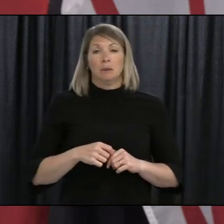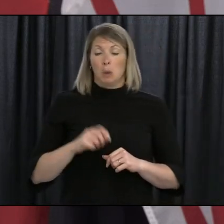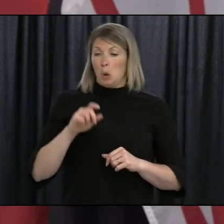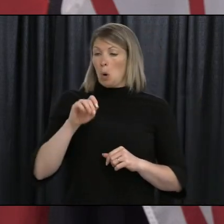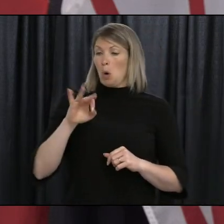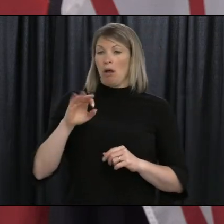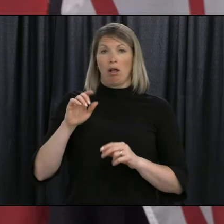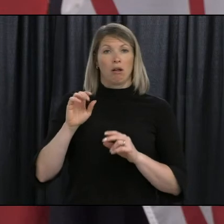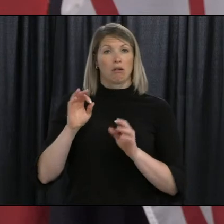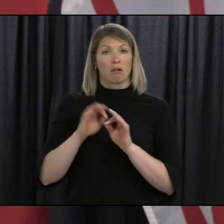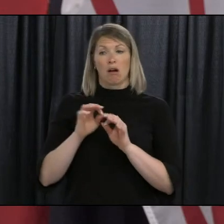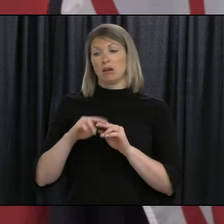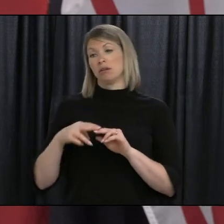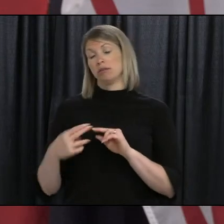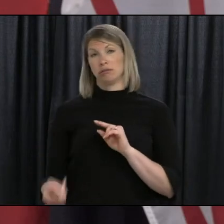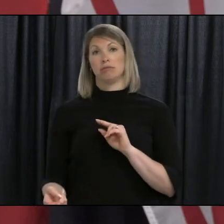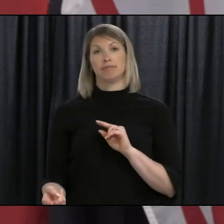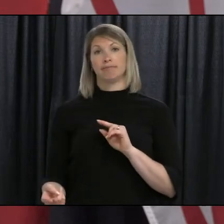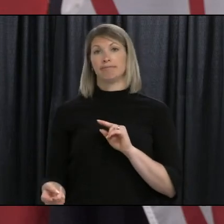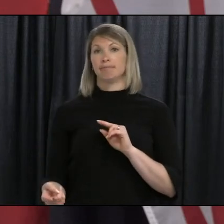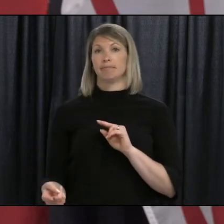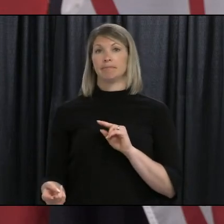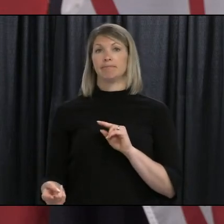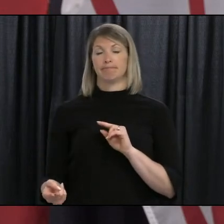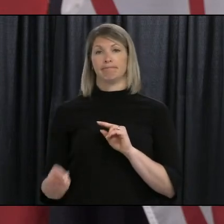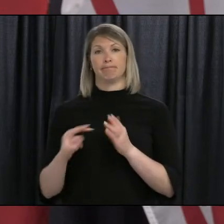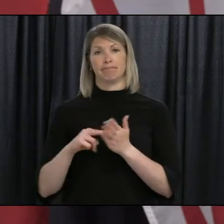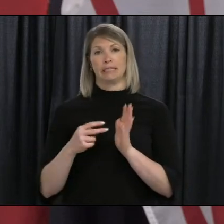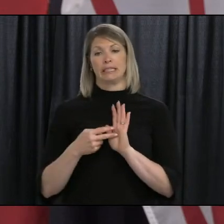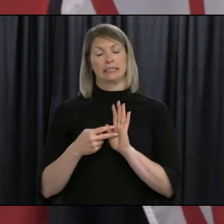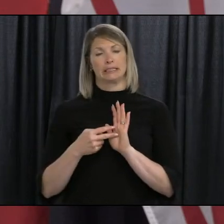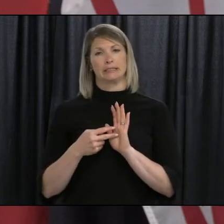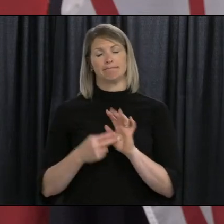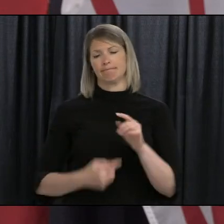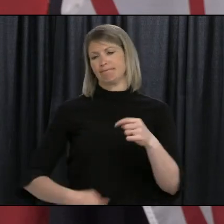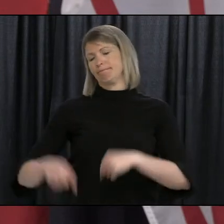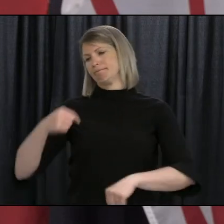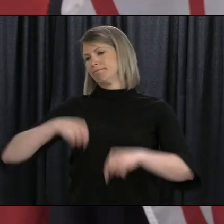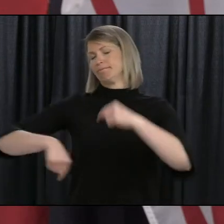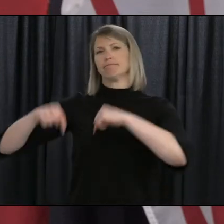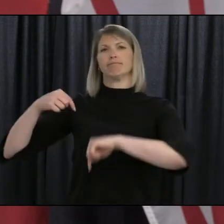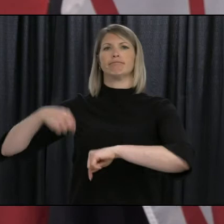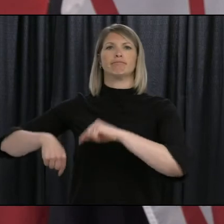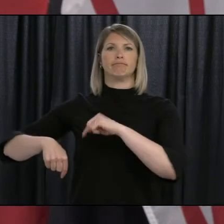price spiral, is certainly a setback. So that's where we are today.